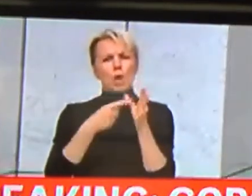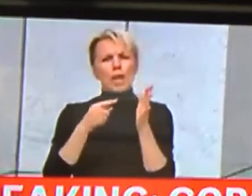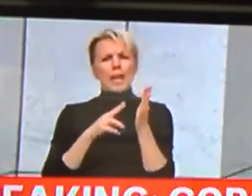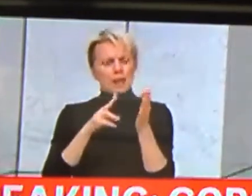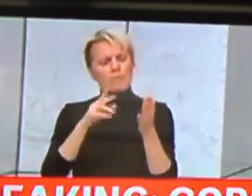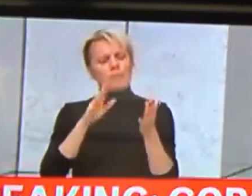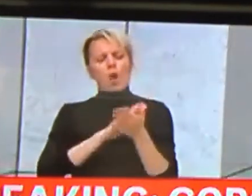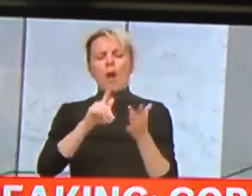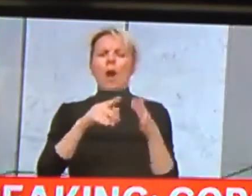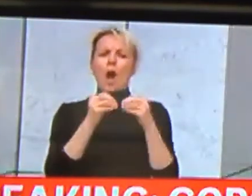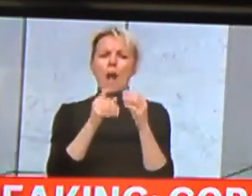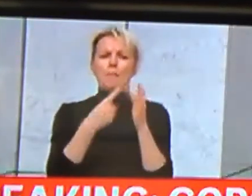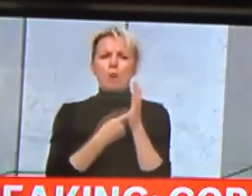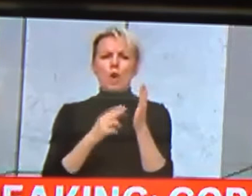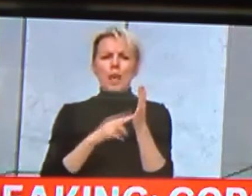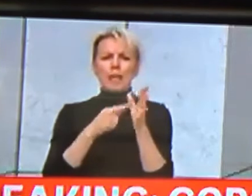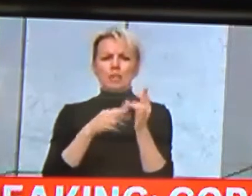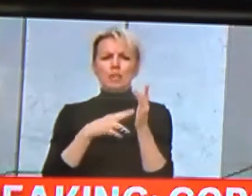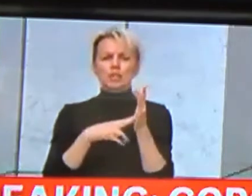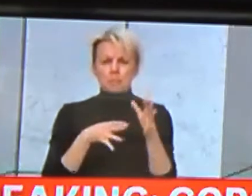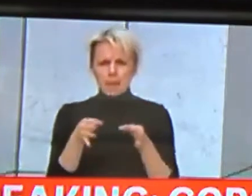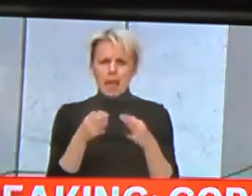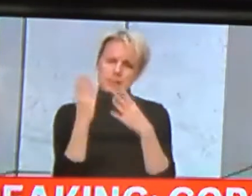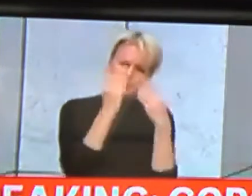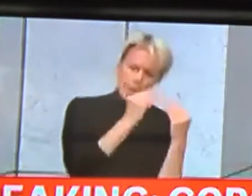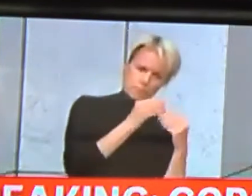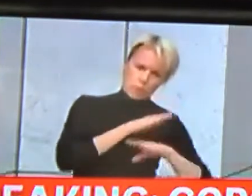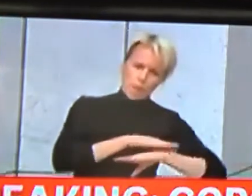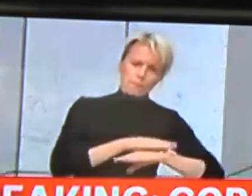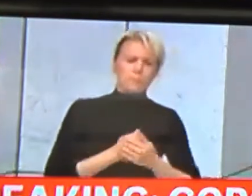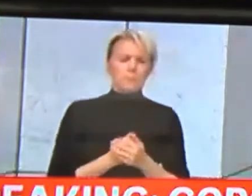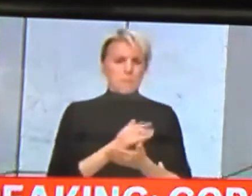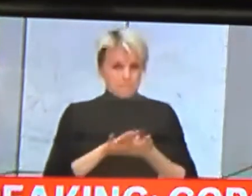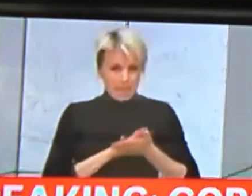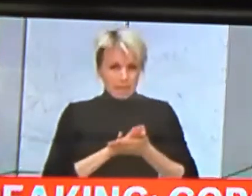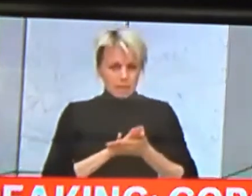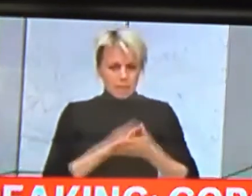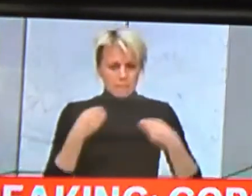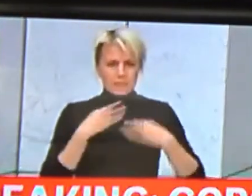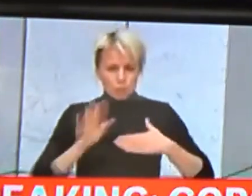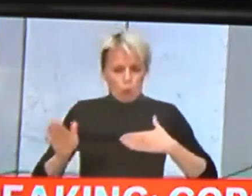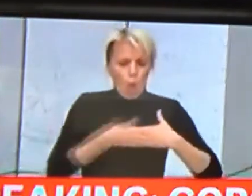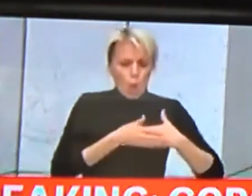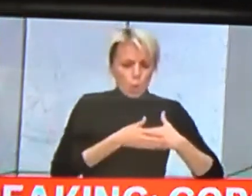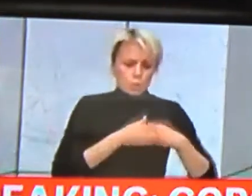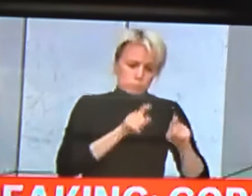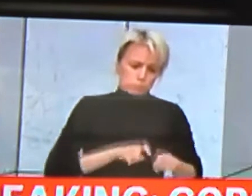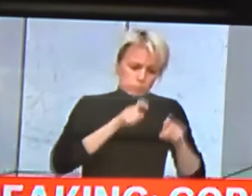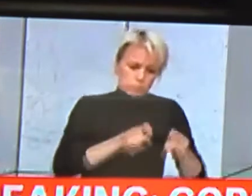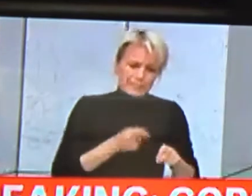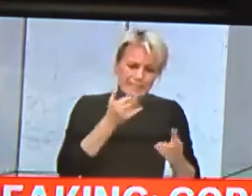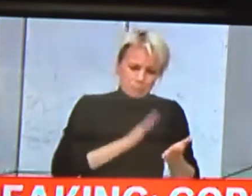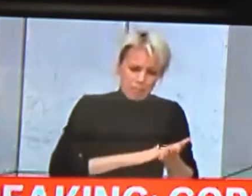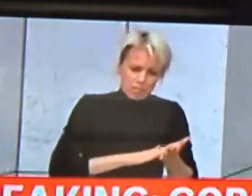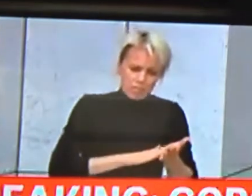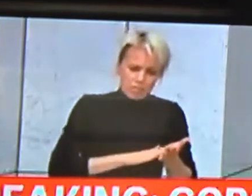down the shutter on its business at one point, 6 months later is allowed to reopen without $1 more debt accruing? And who's going to have to take a hit in